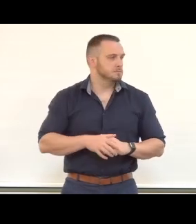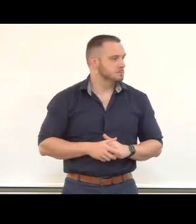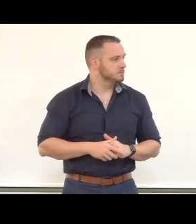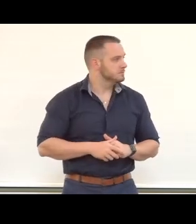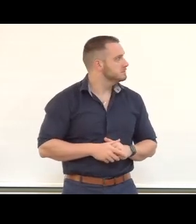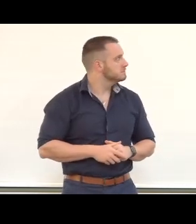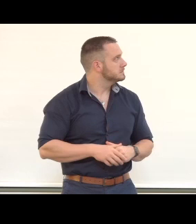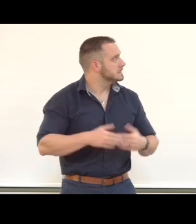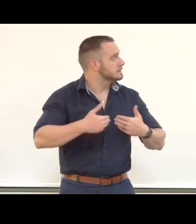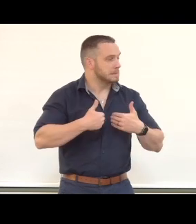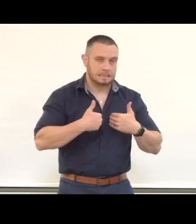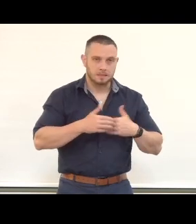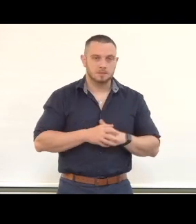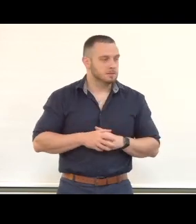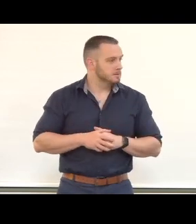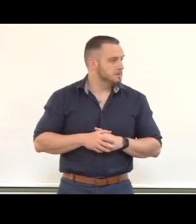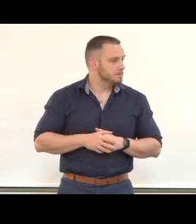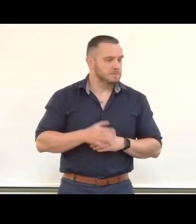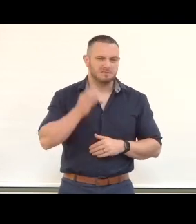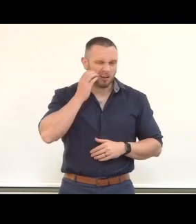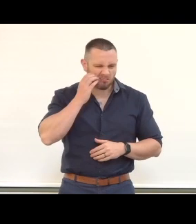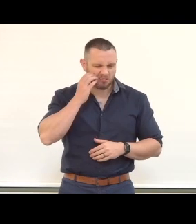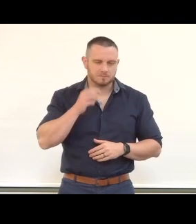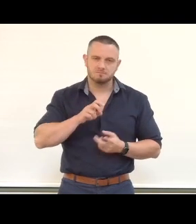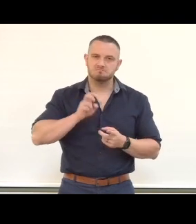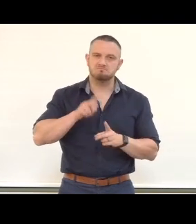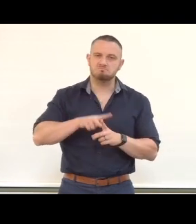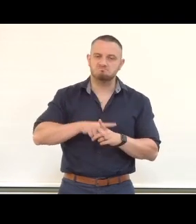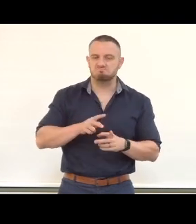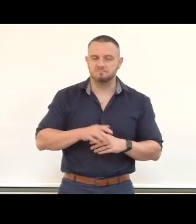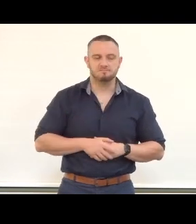That's yours truly, yelling at someone on the radio.